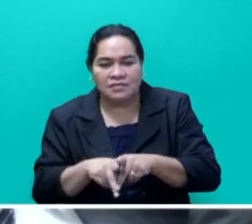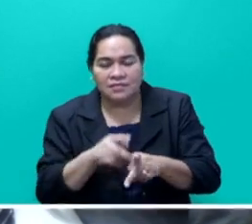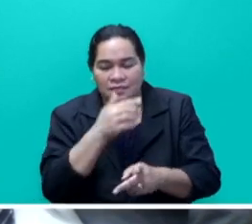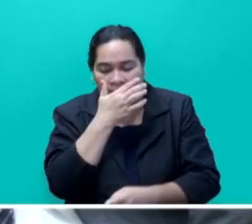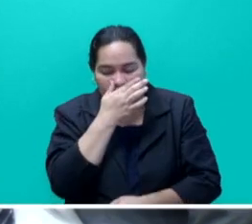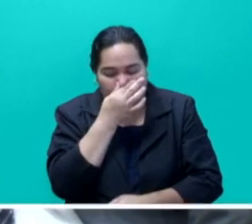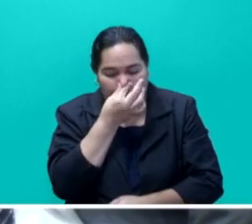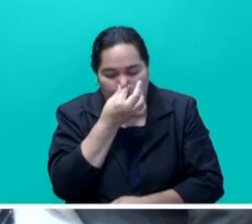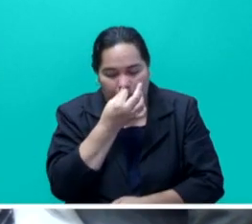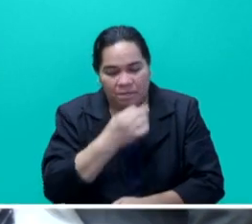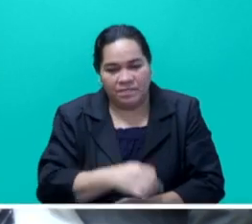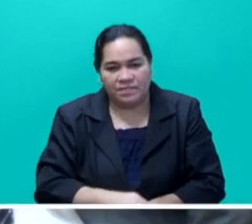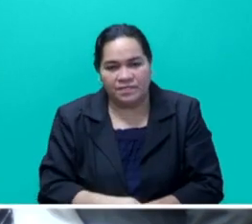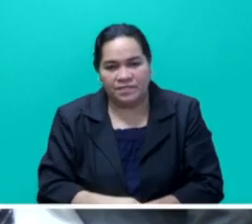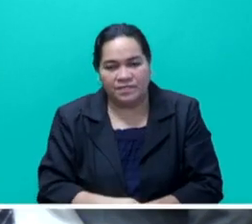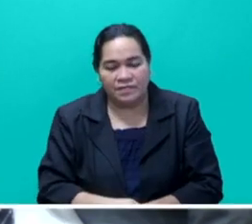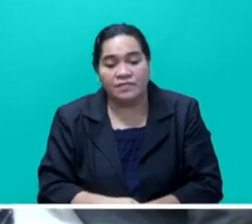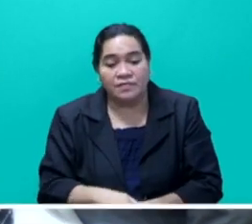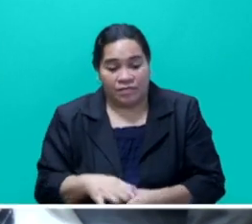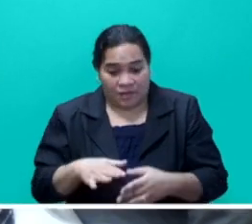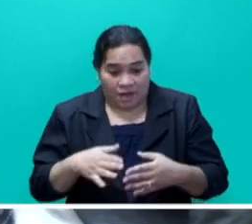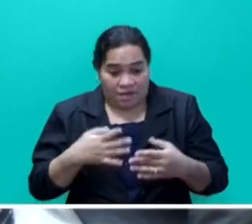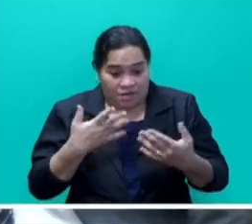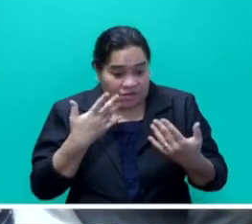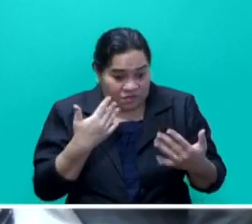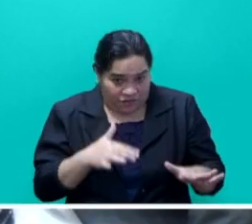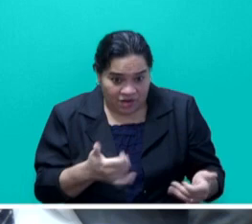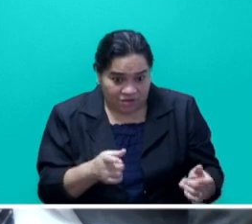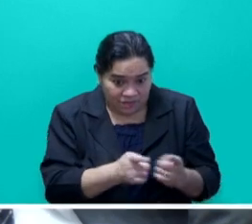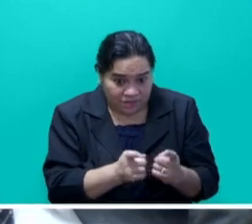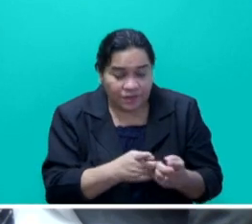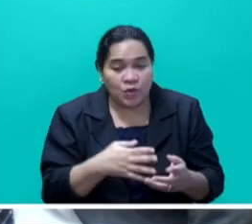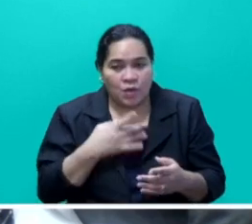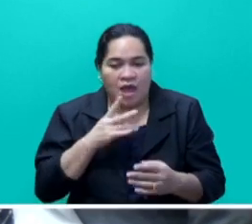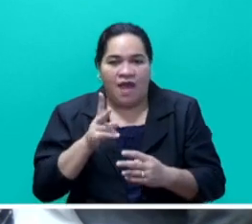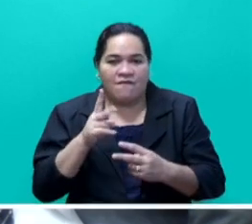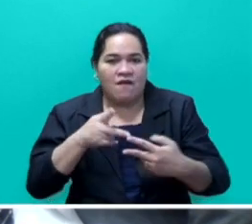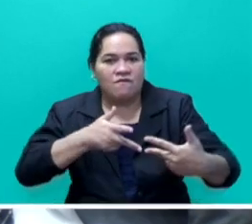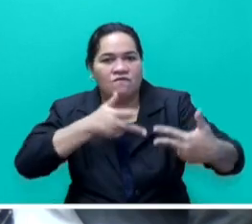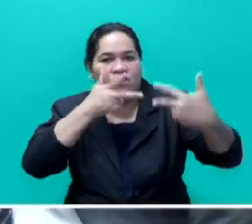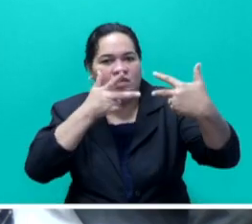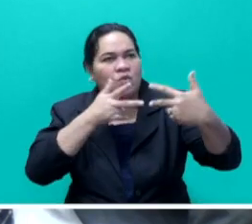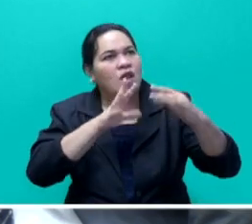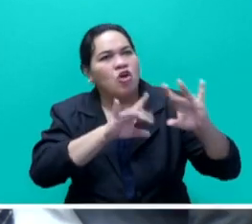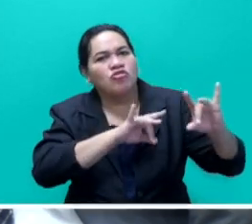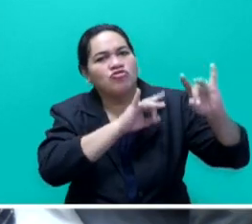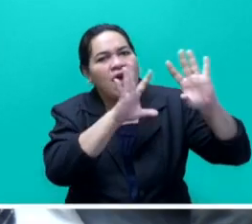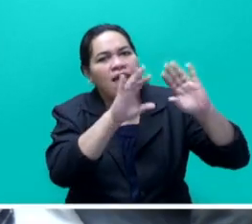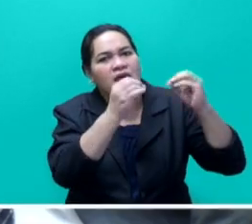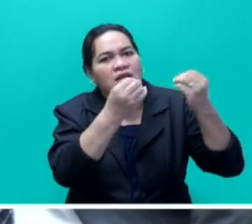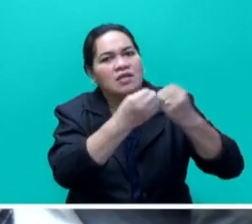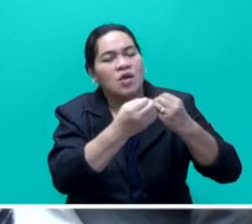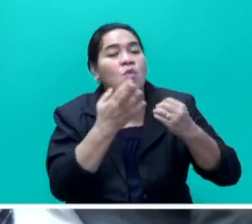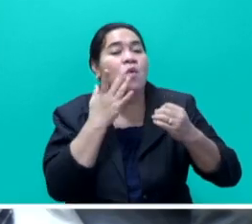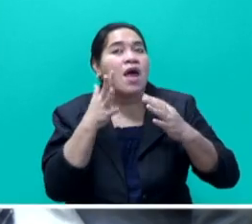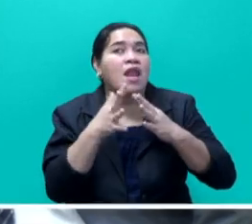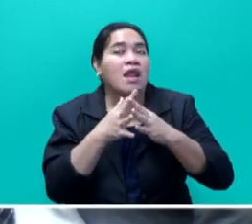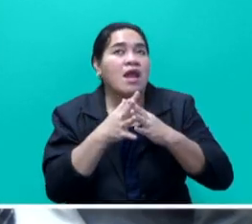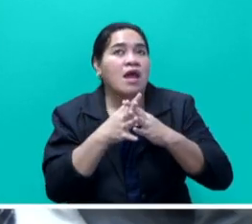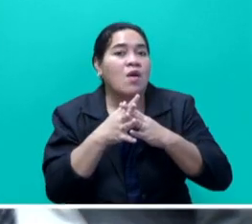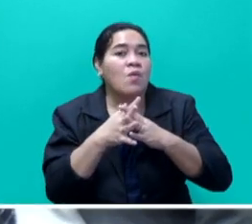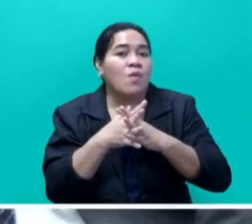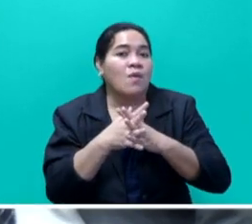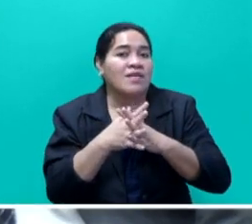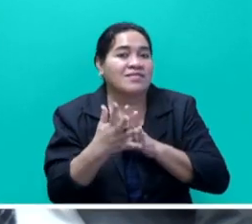be having a virtual meeting with an organization in Australia on Wednesday next week at 10:00